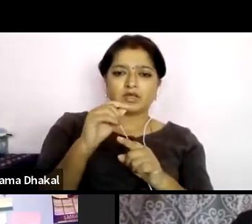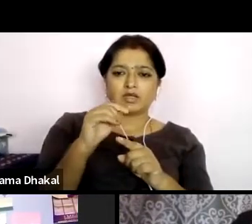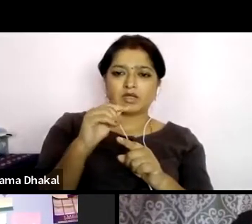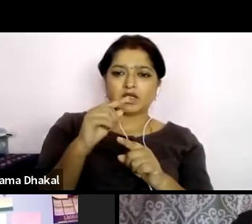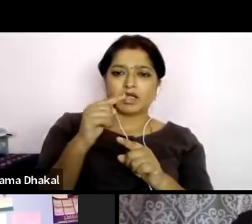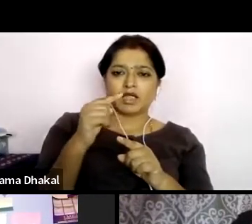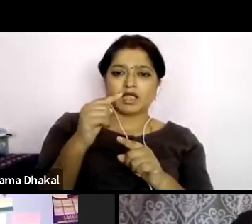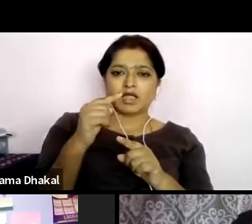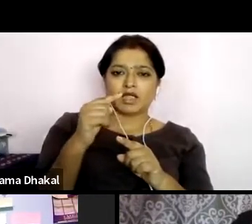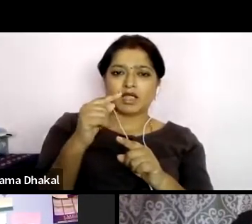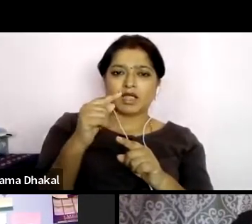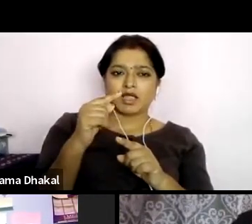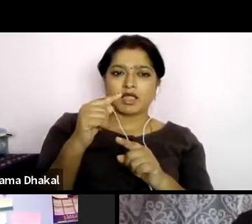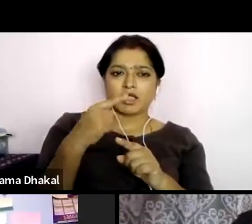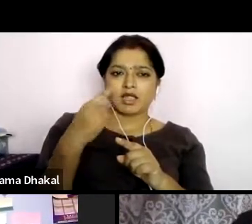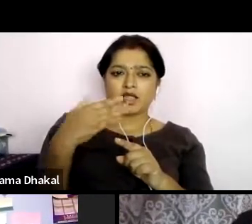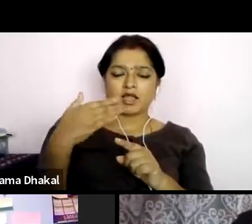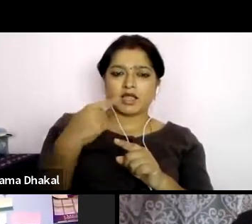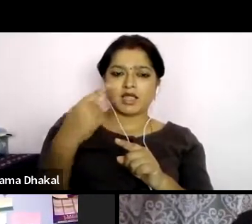chat?